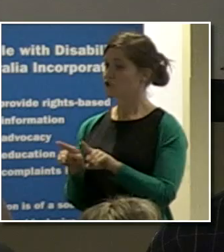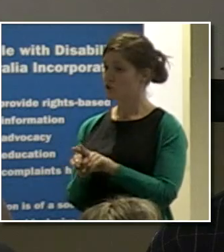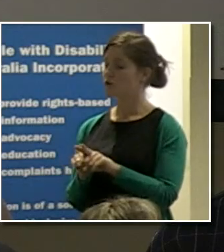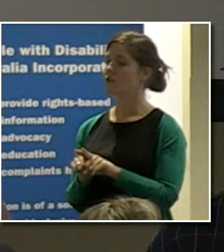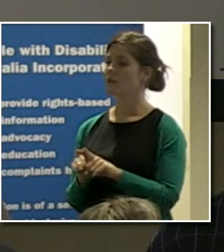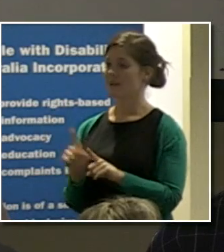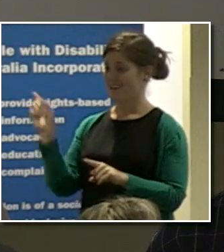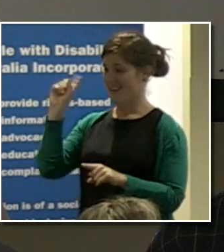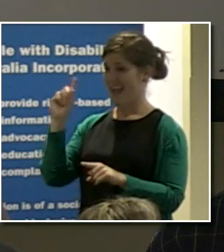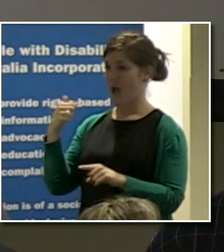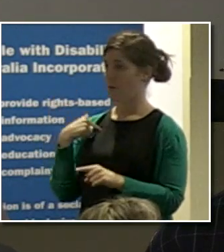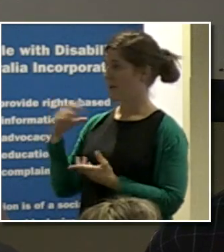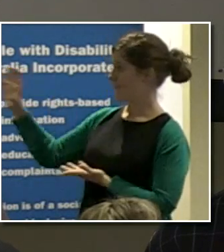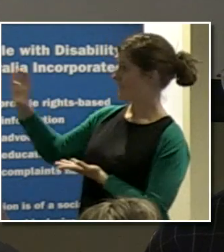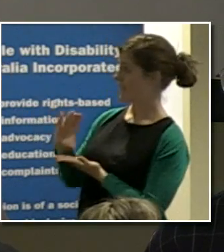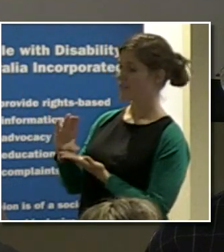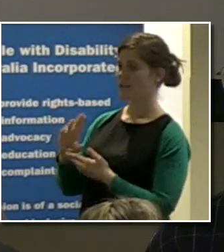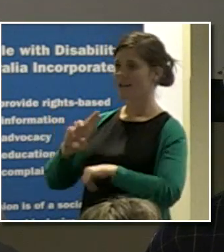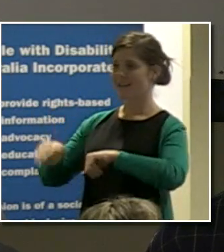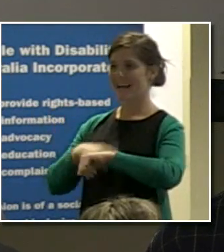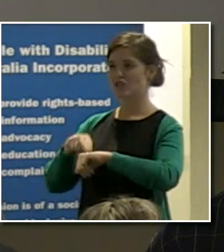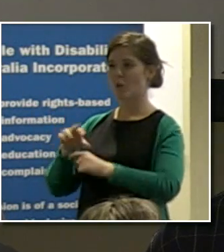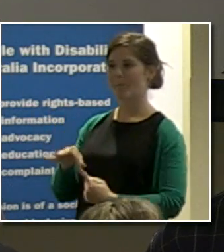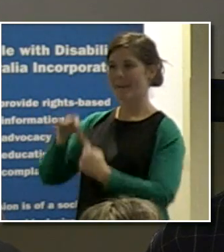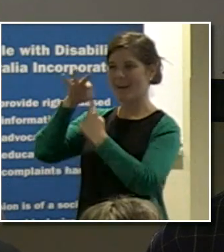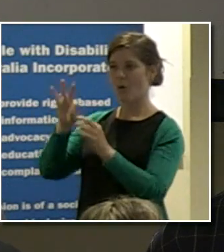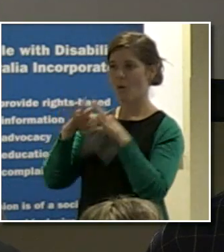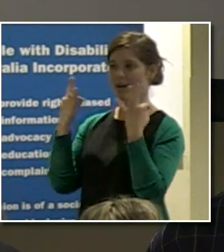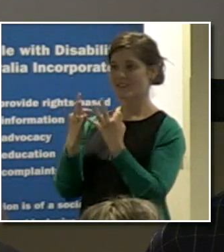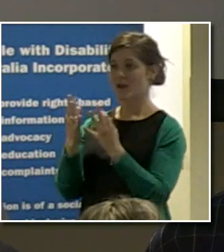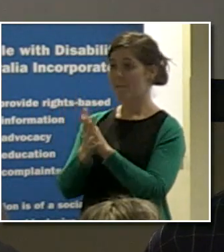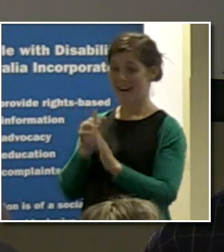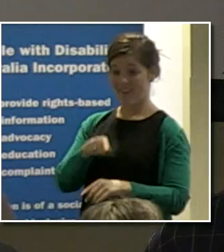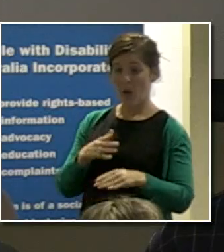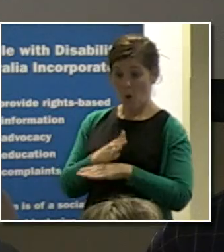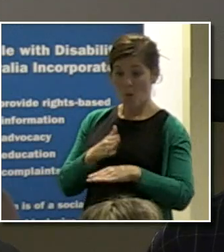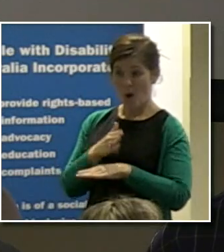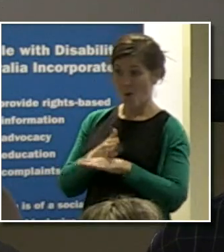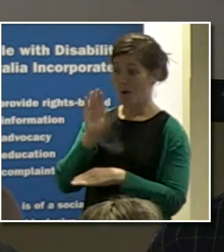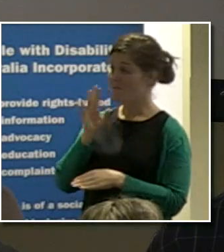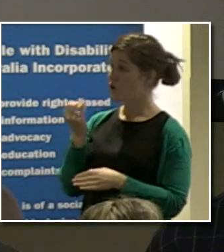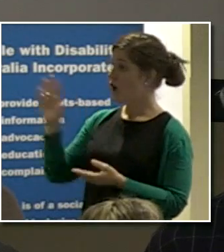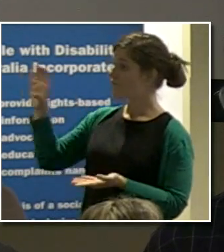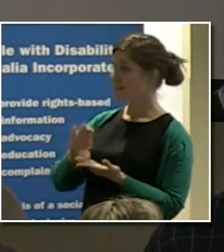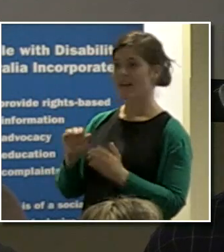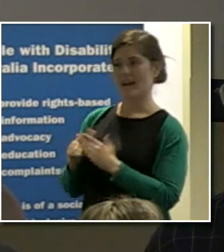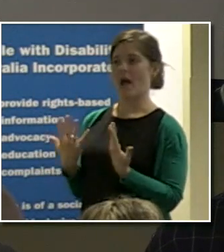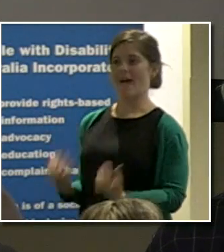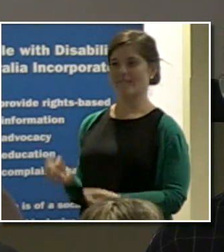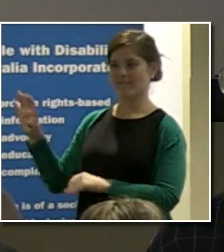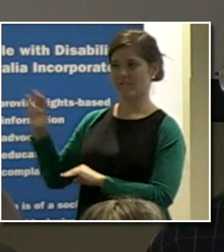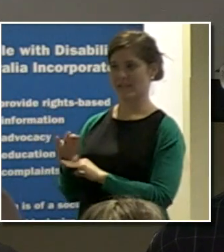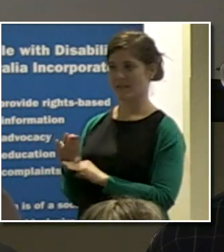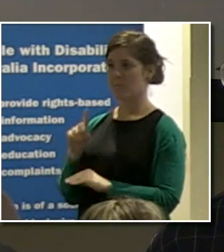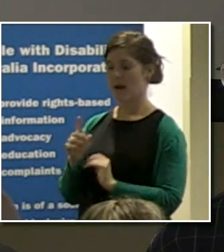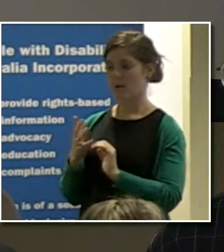is because we're now funded as a national peak, that unfunded work is now happily funded. So the onus will be on us to really perform